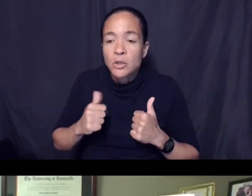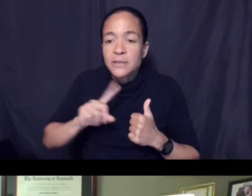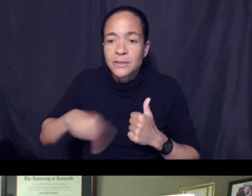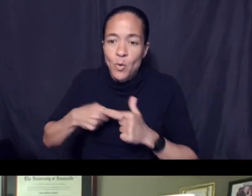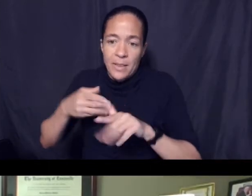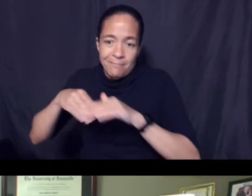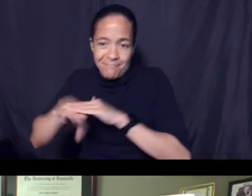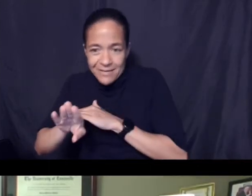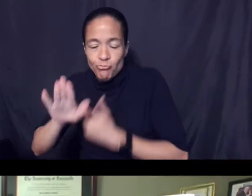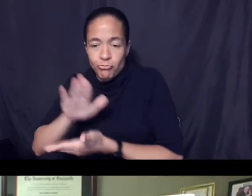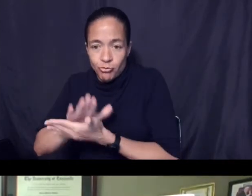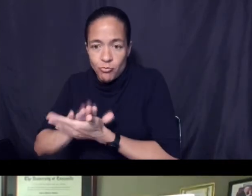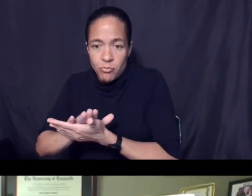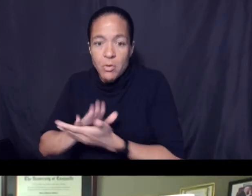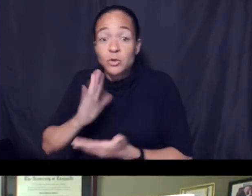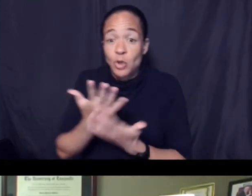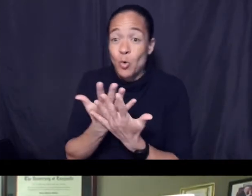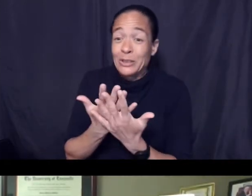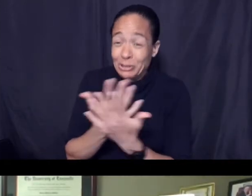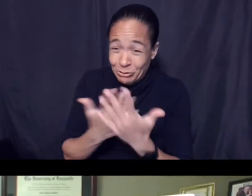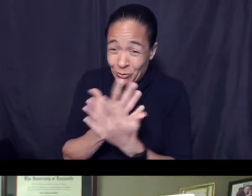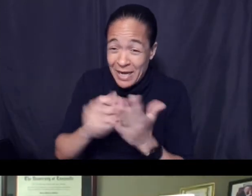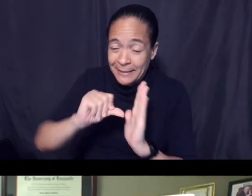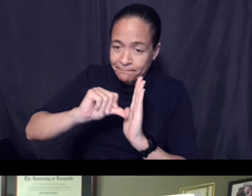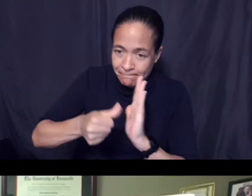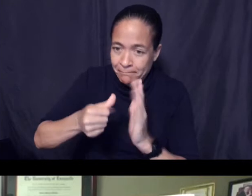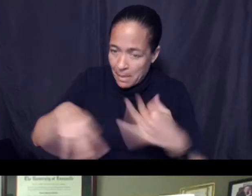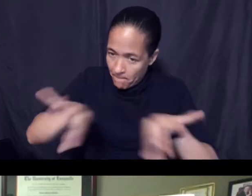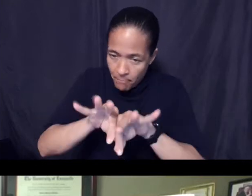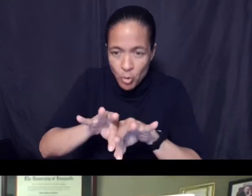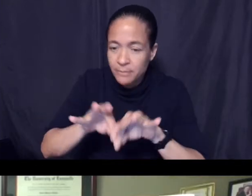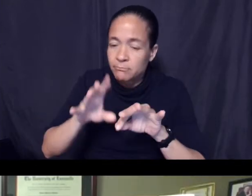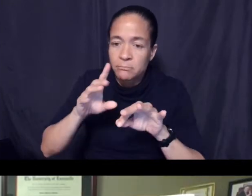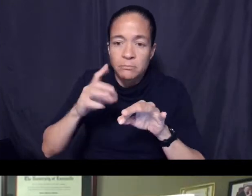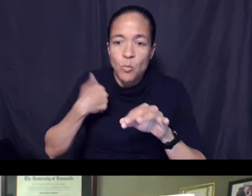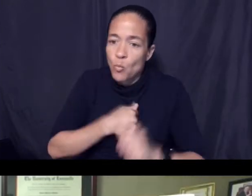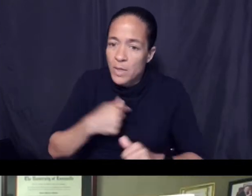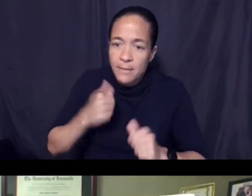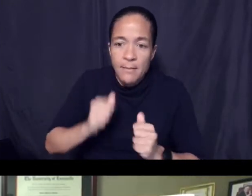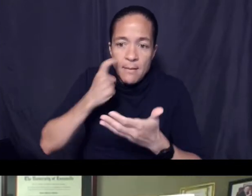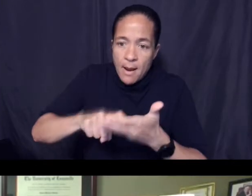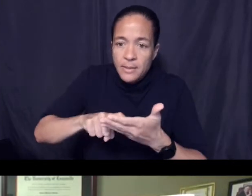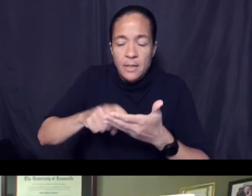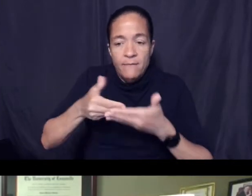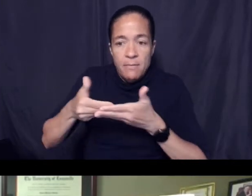they go to school. So again, screening is very important to identify these babies.